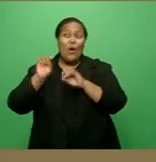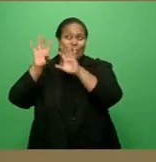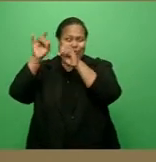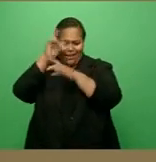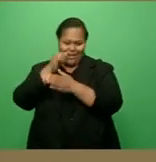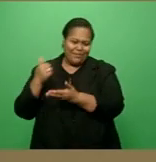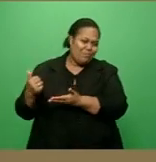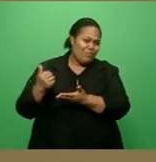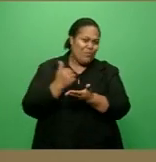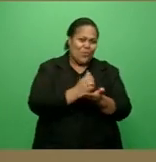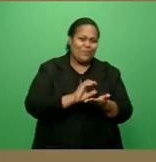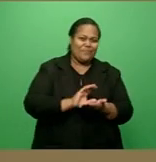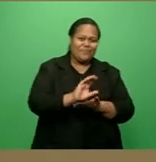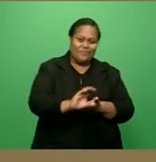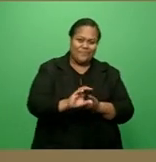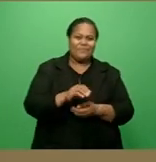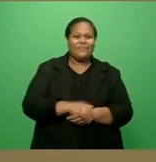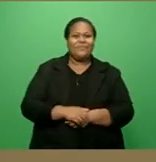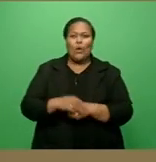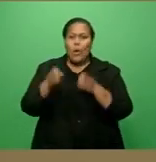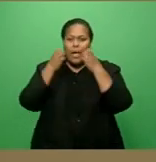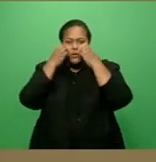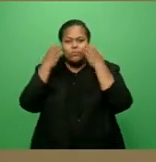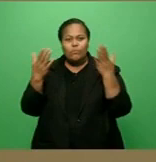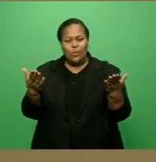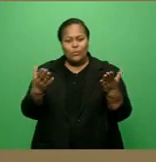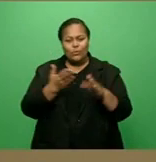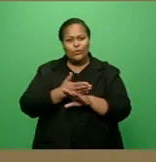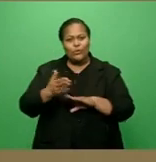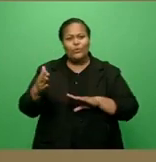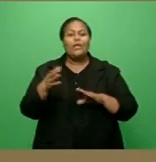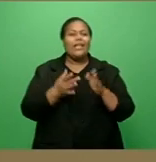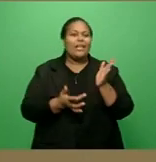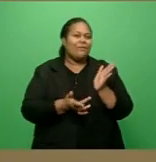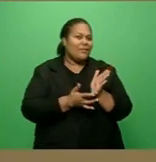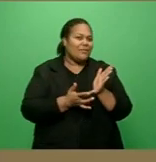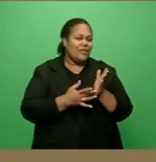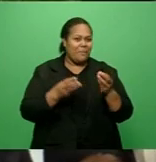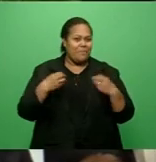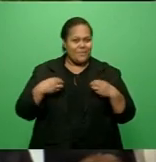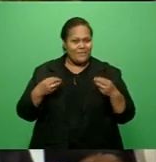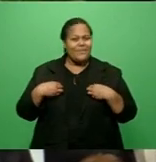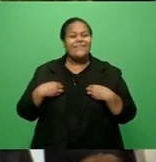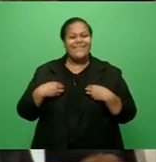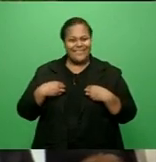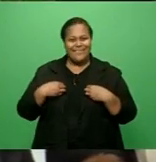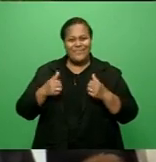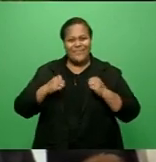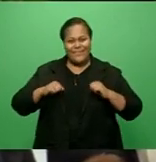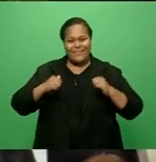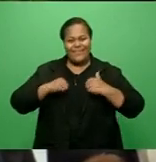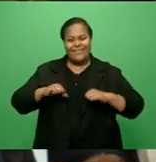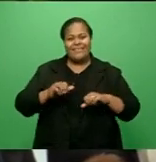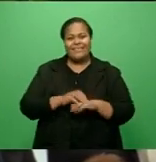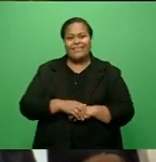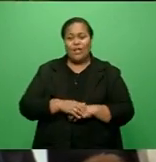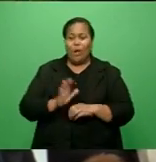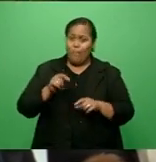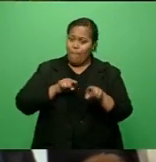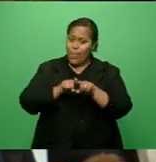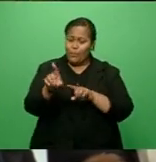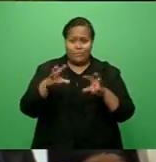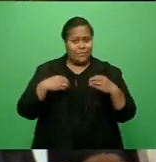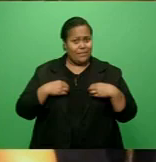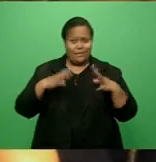their endeavours through exposure to new technologies and business practices. It's widely accepted that many businesses